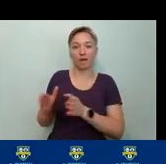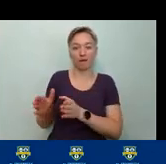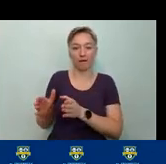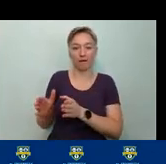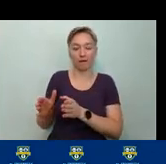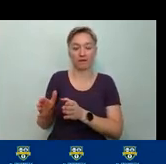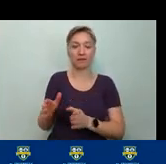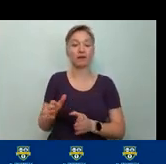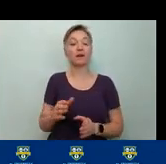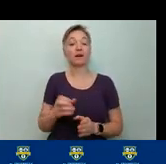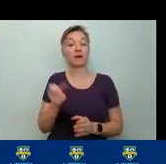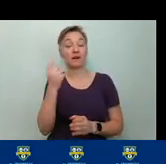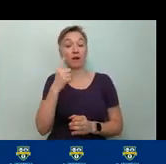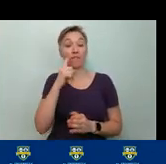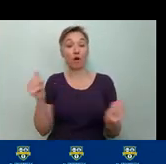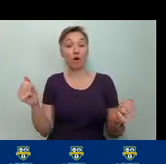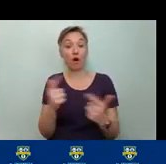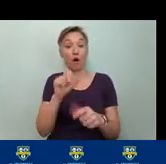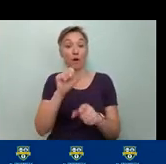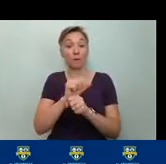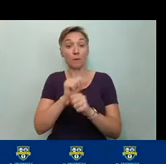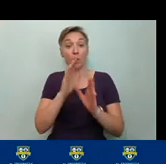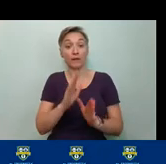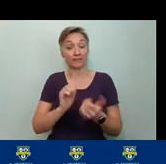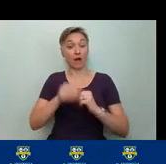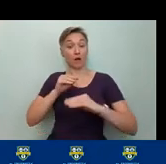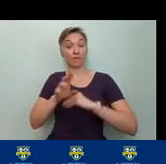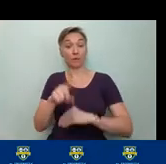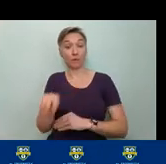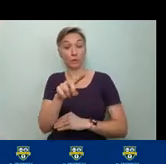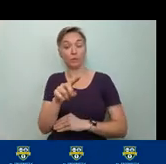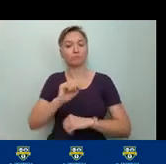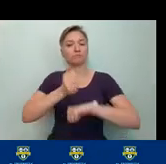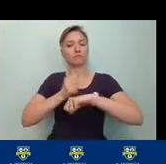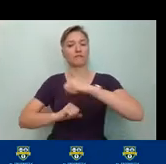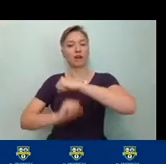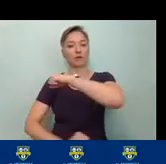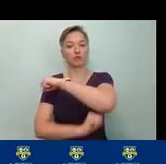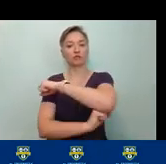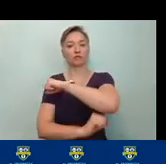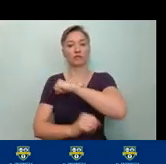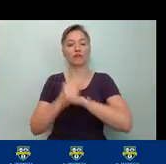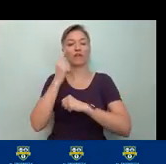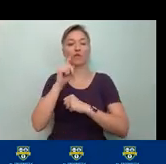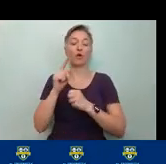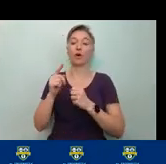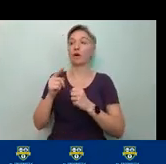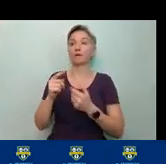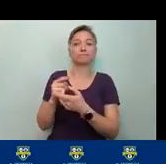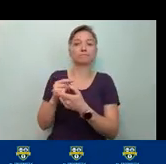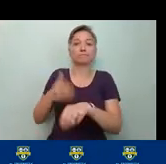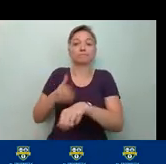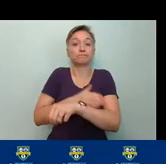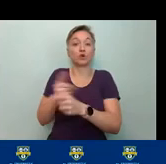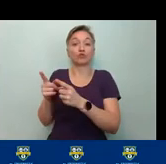our employees, it's going to really create the foundation for our recruitment, the way that